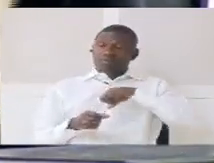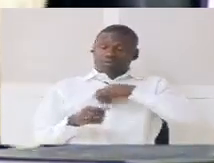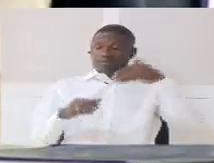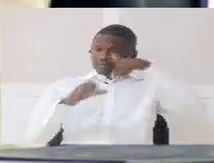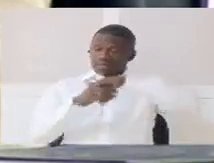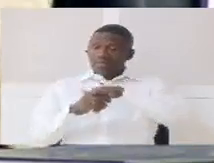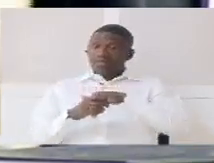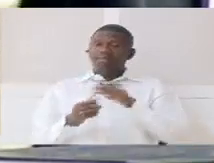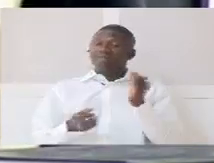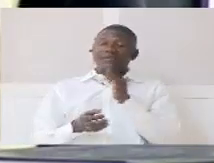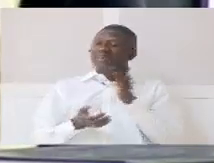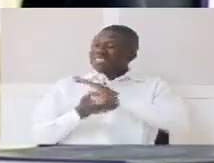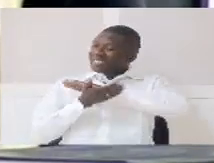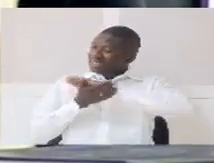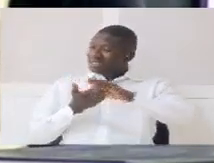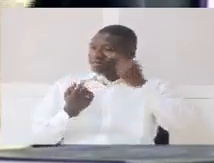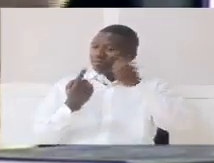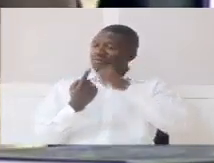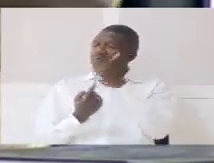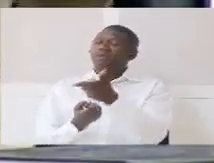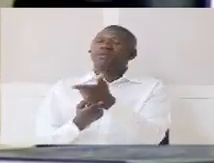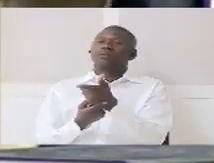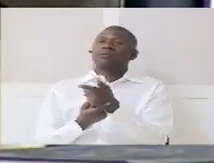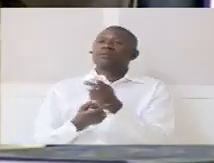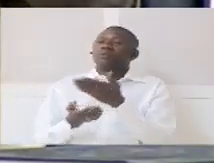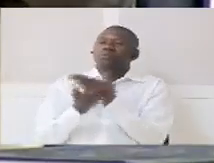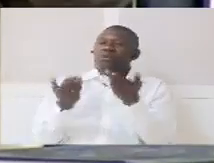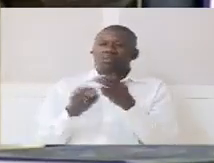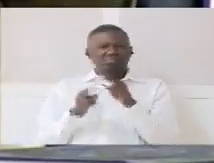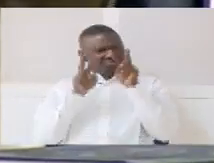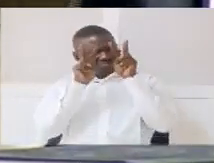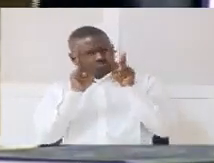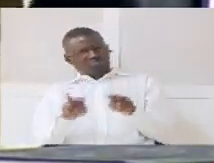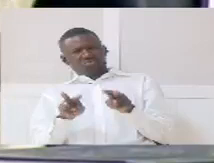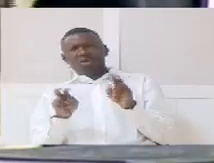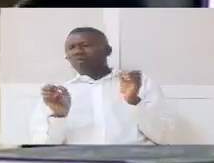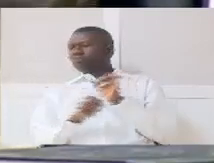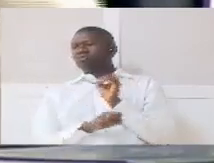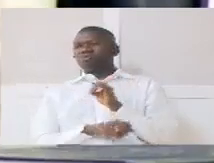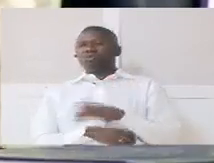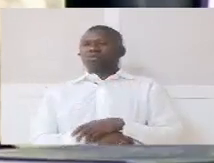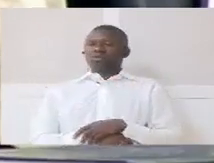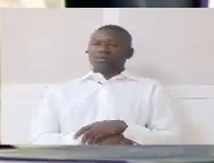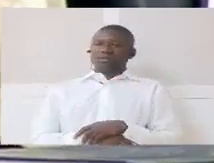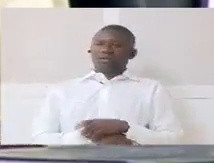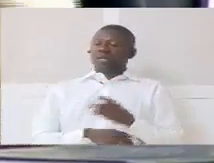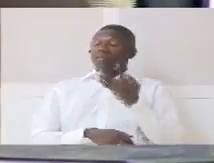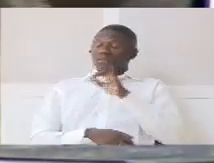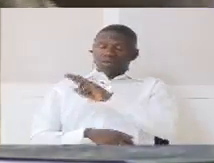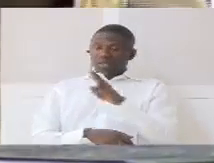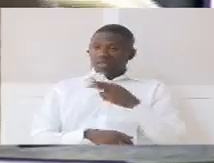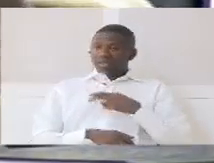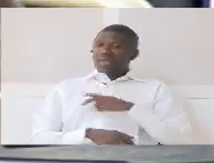Clean salary. It's a clean salary. That is why I do not envy anyone. If not